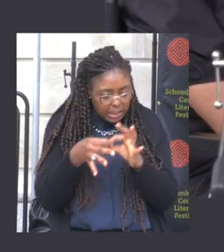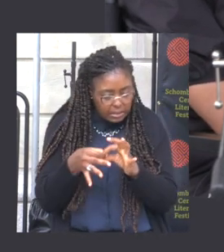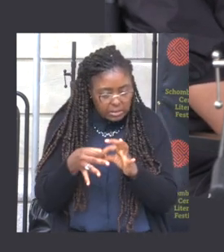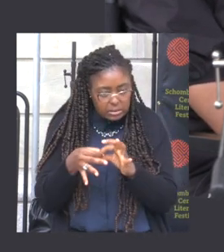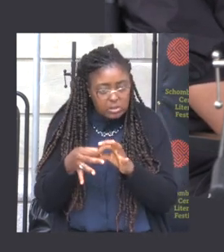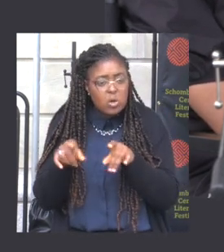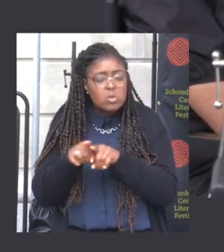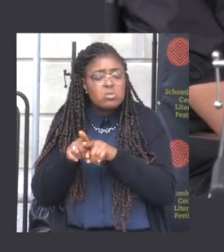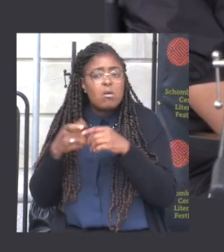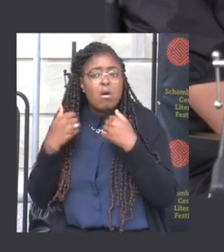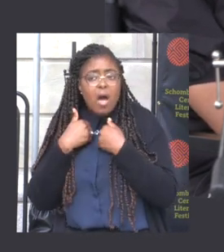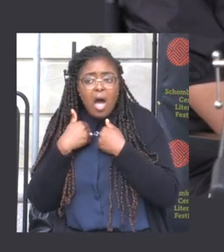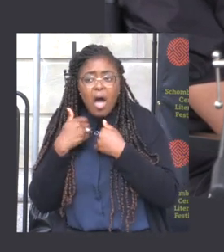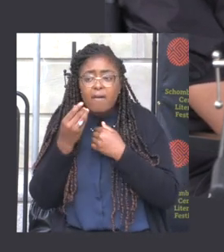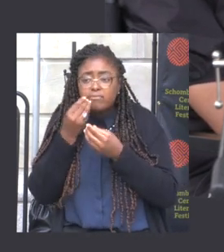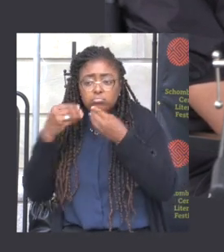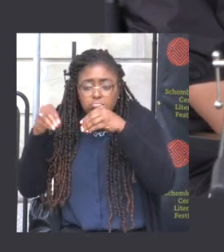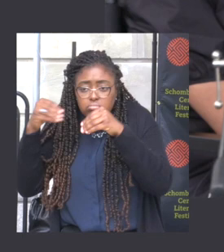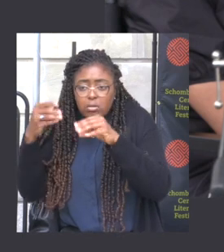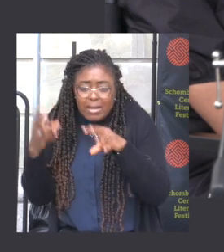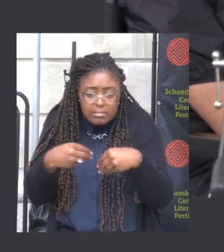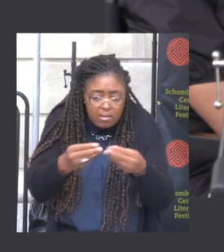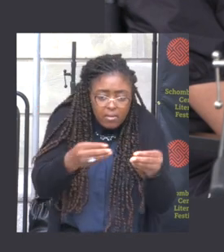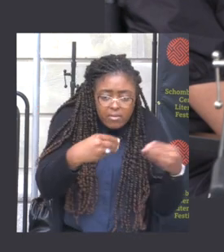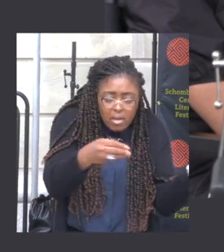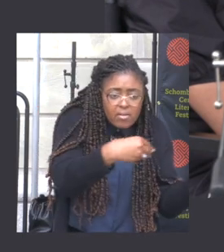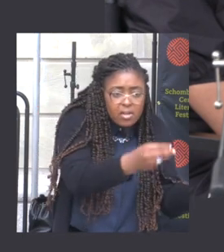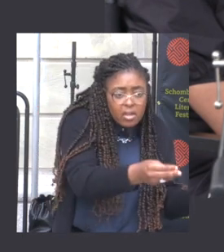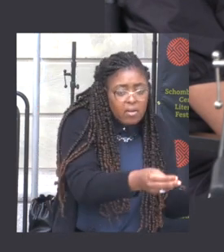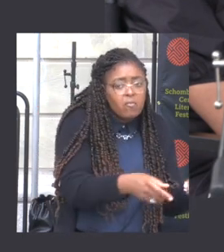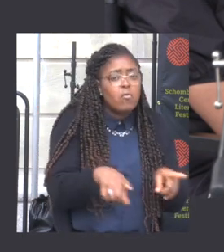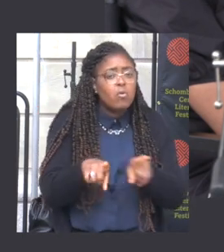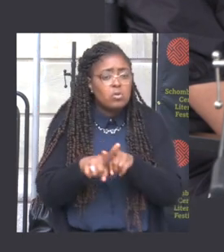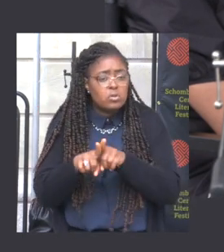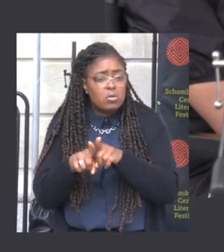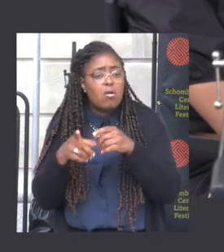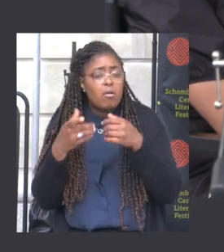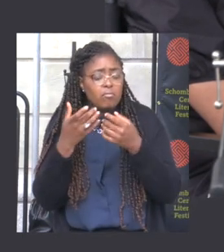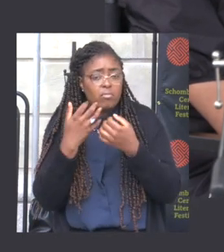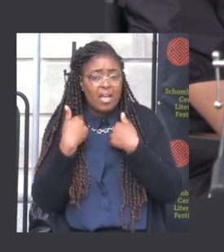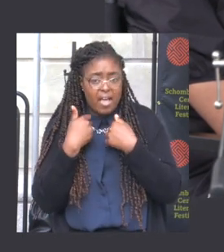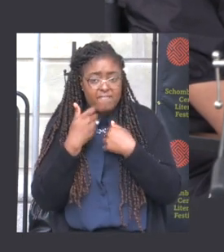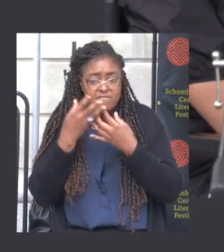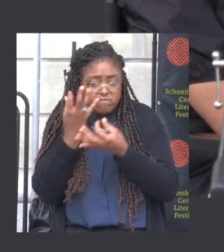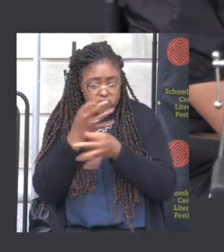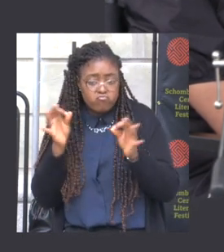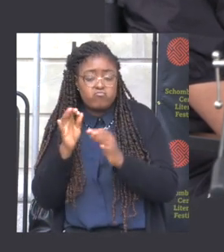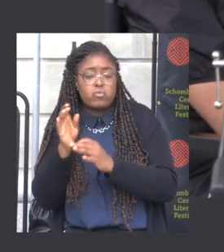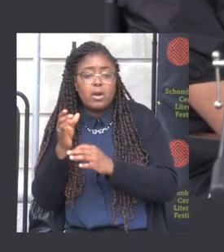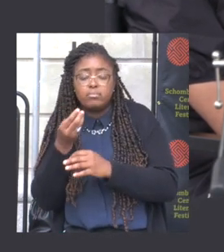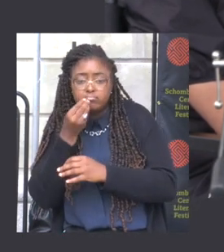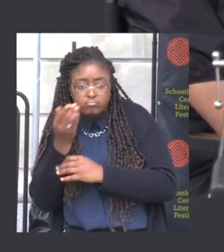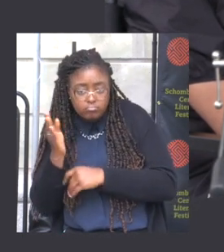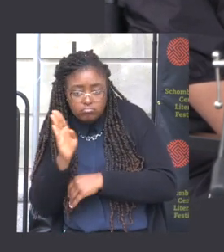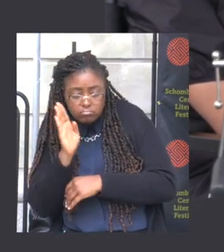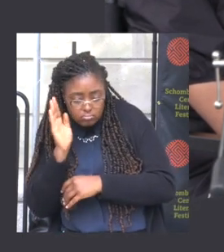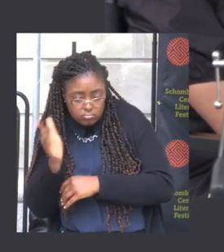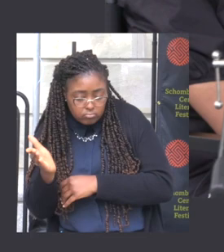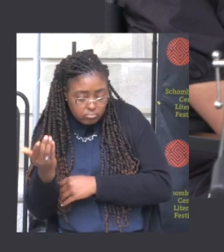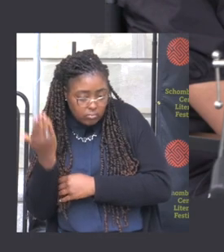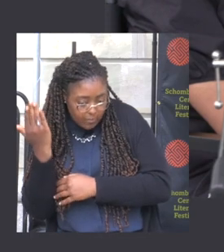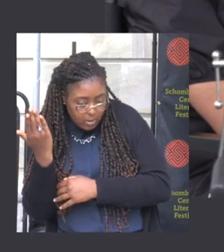low-income residents of the Bay Area. And then they had their free breakfast for children program. Have y'all heard about this? So I see we got